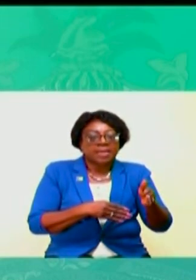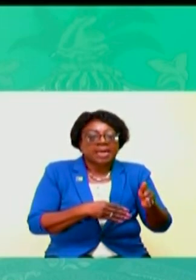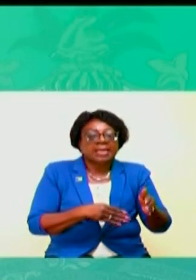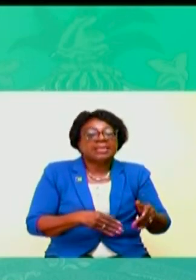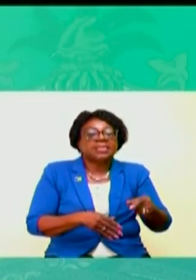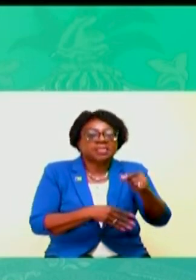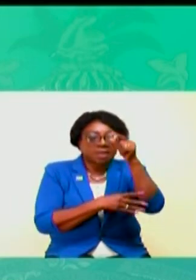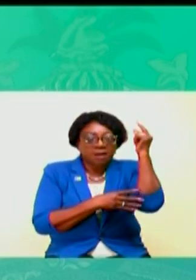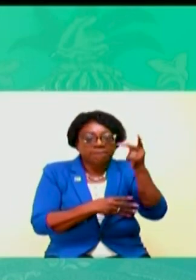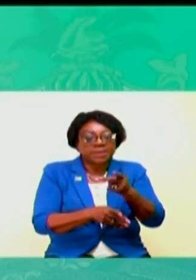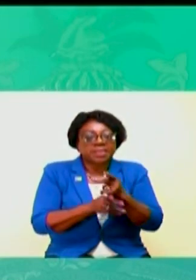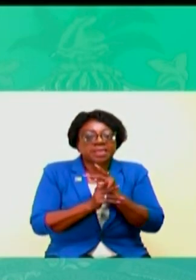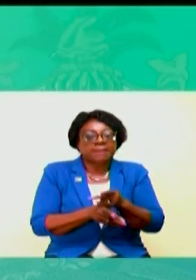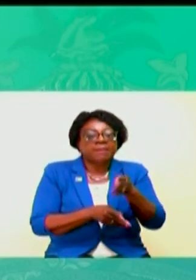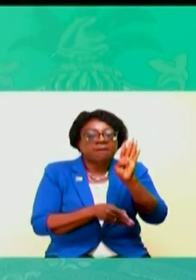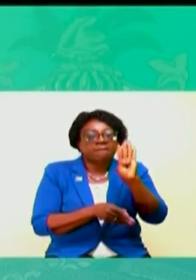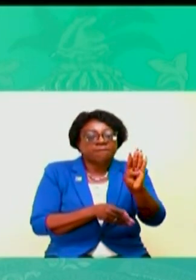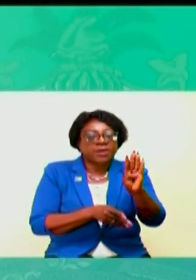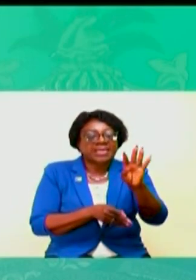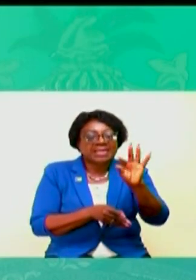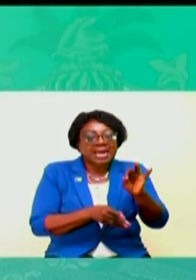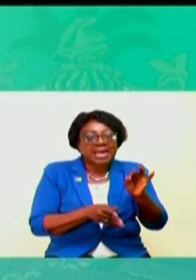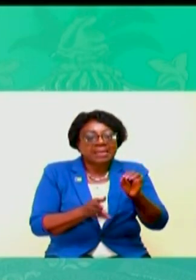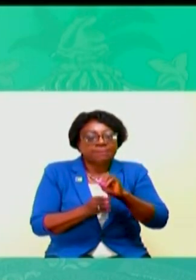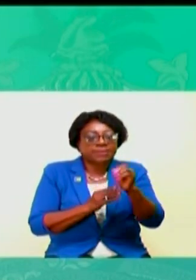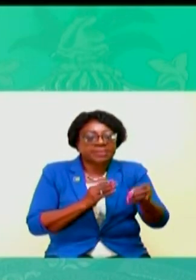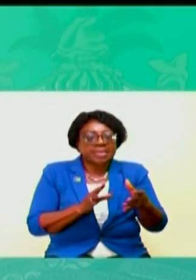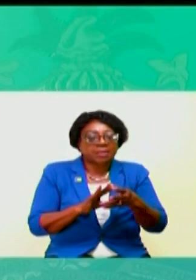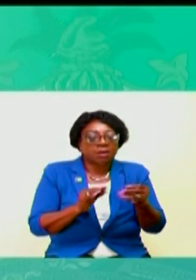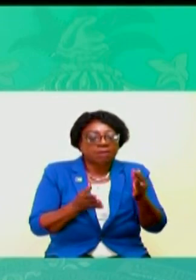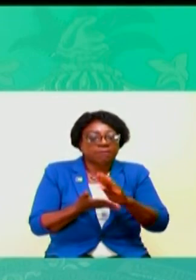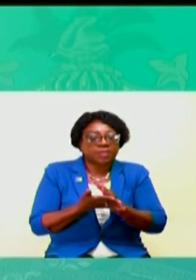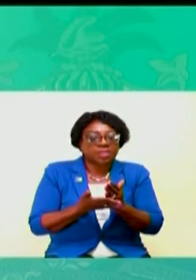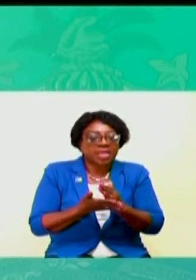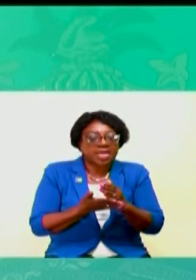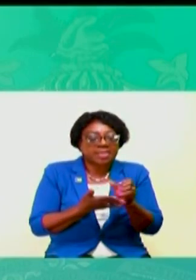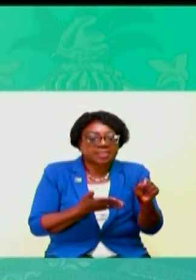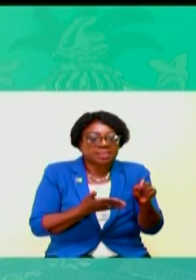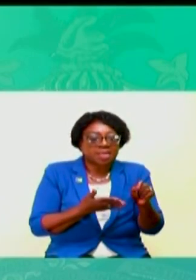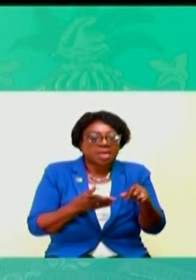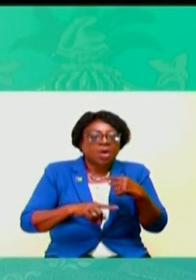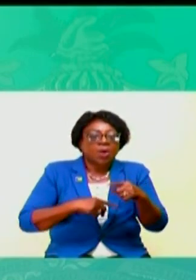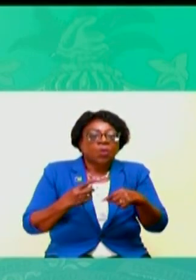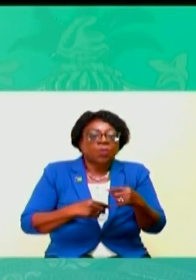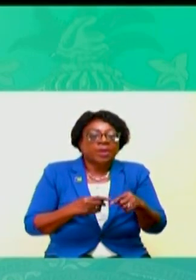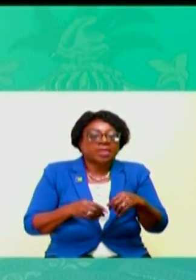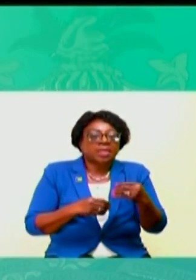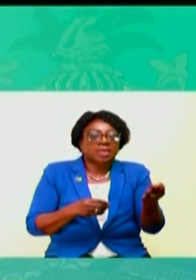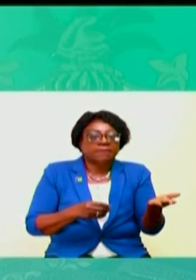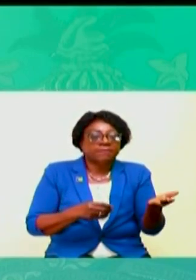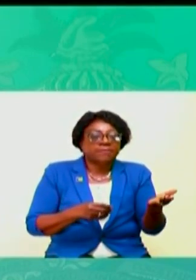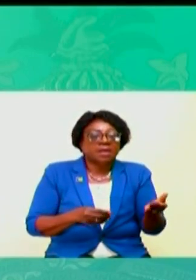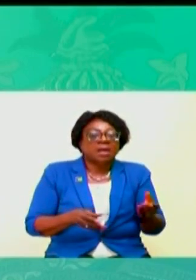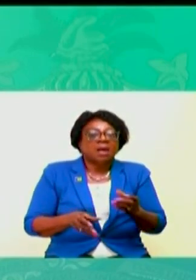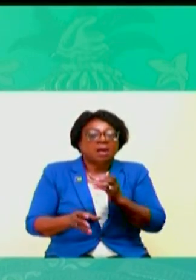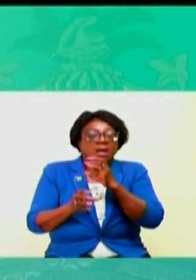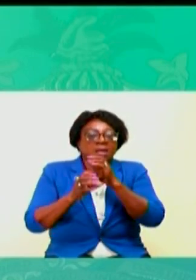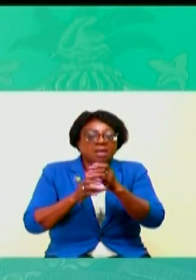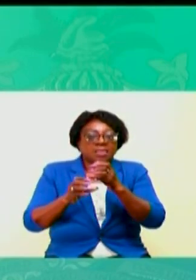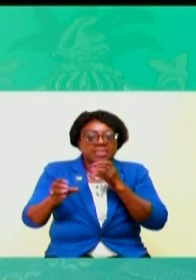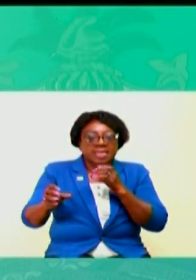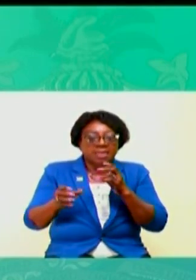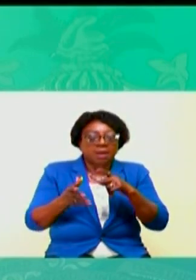kept 49% of the shares. When they struck a deal for the Arawa Container Port, another bad